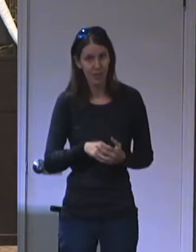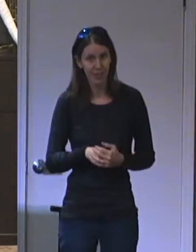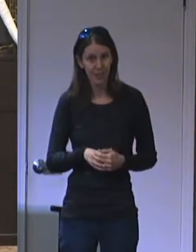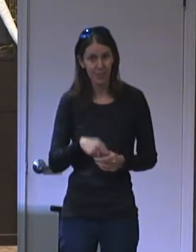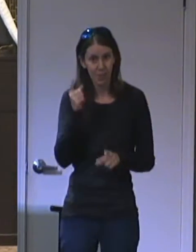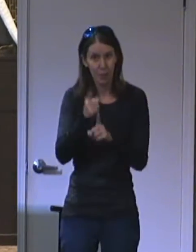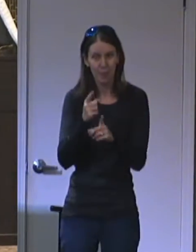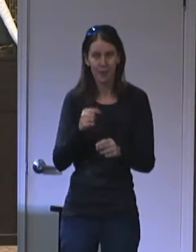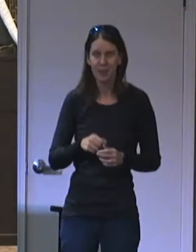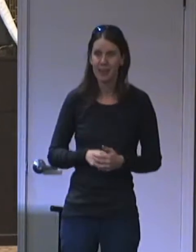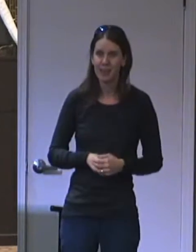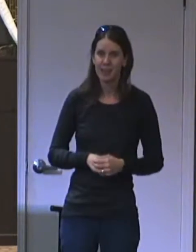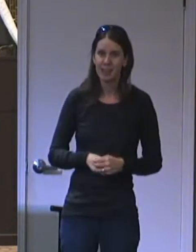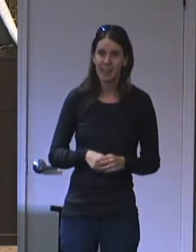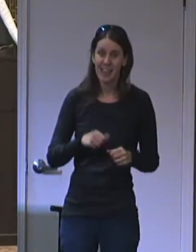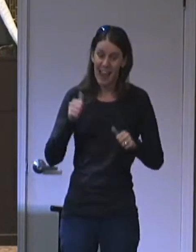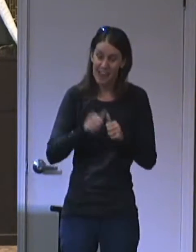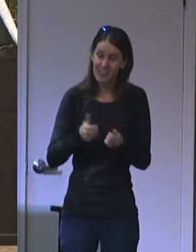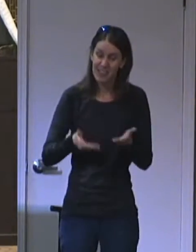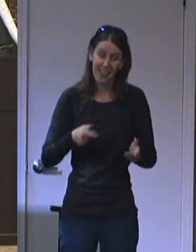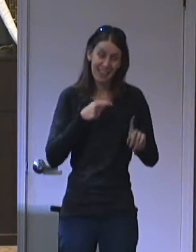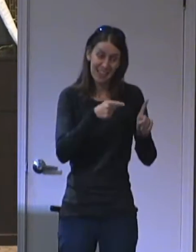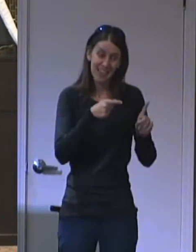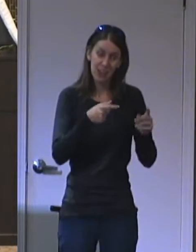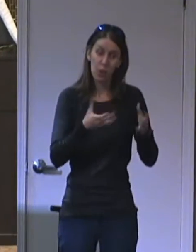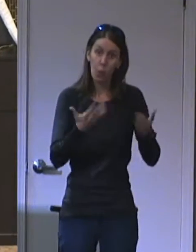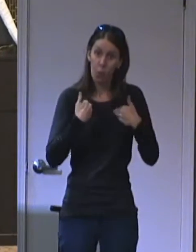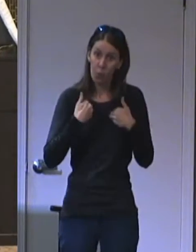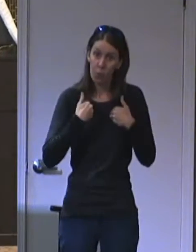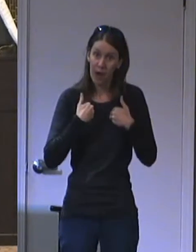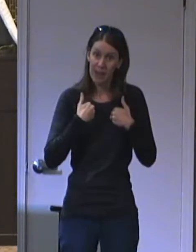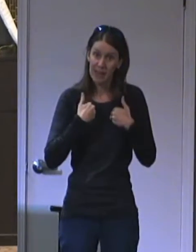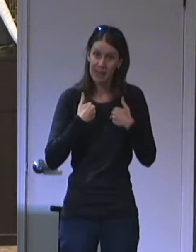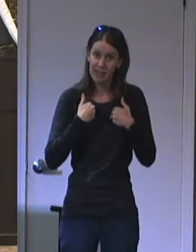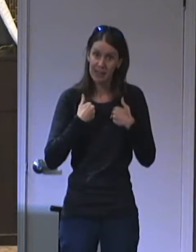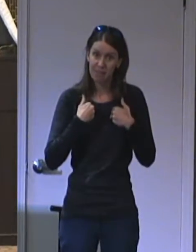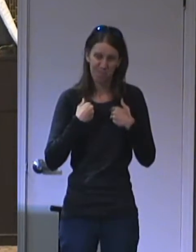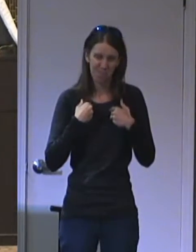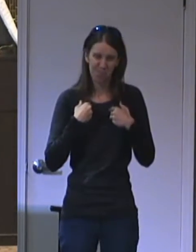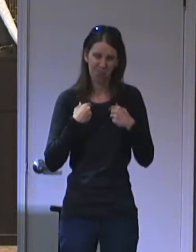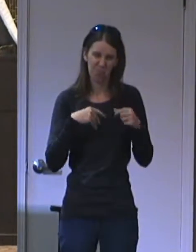that I was trying to achieve and try to become, worthless.